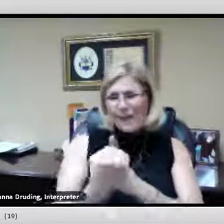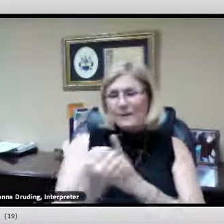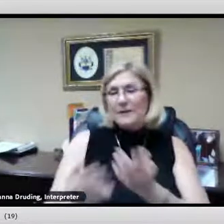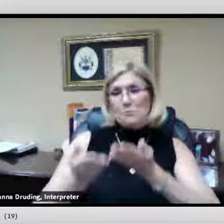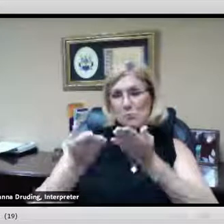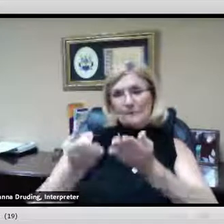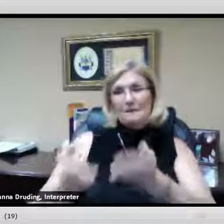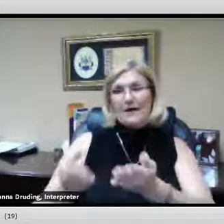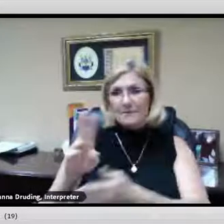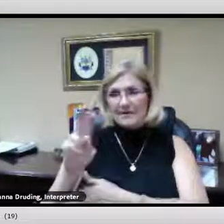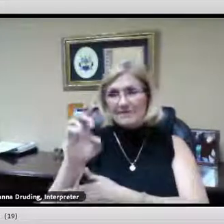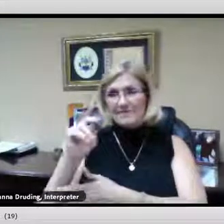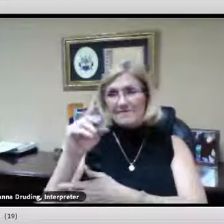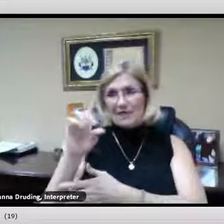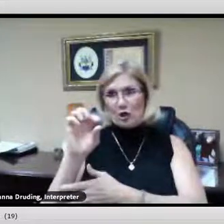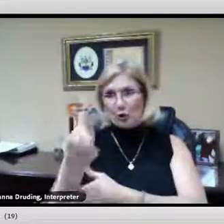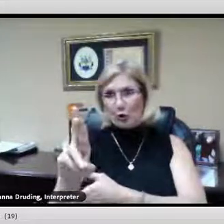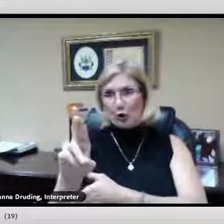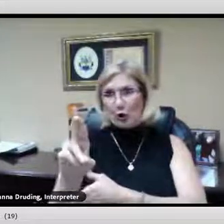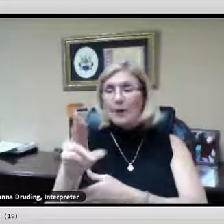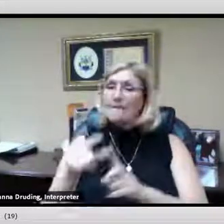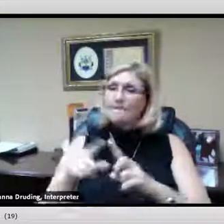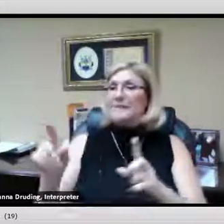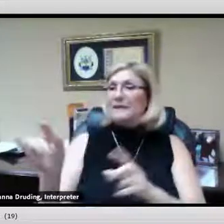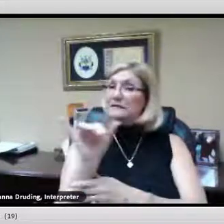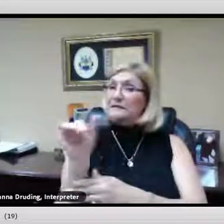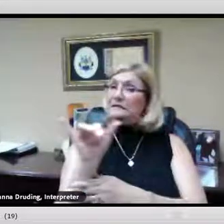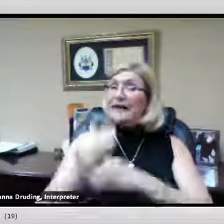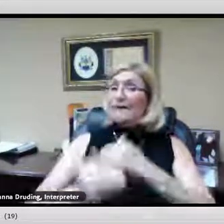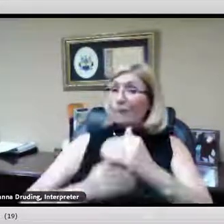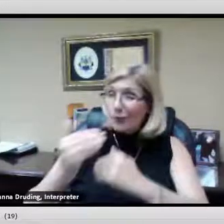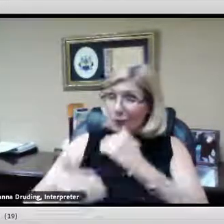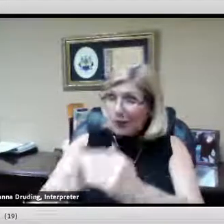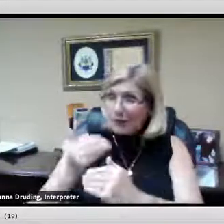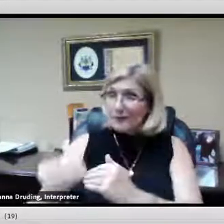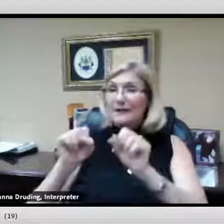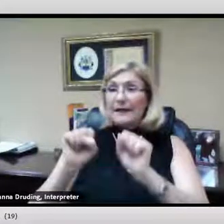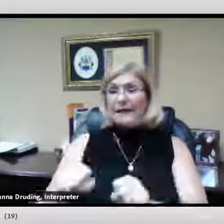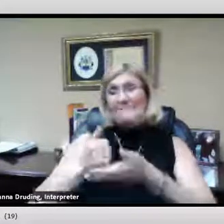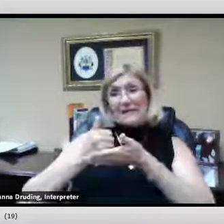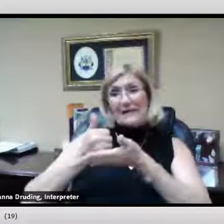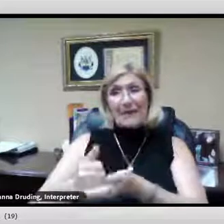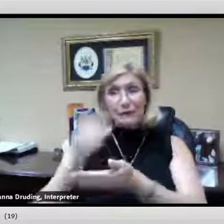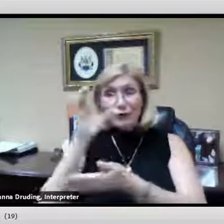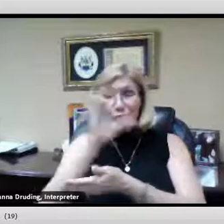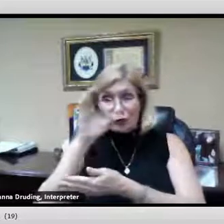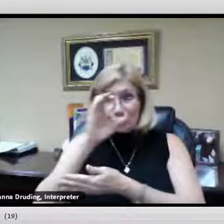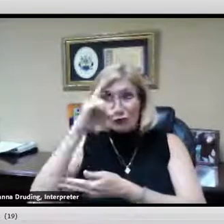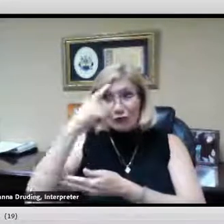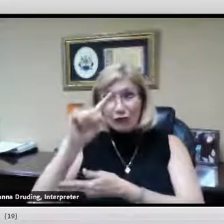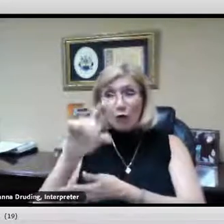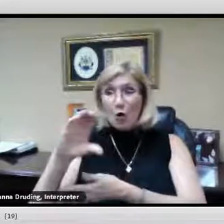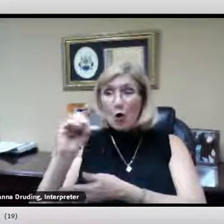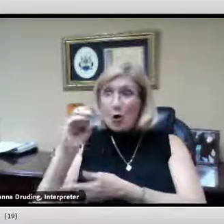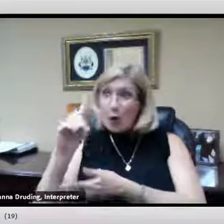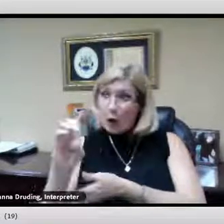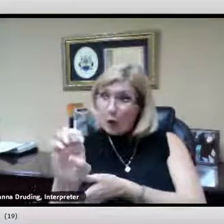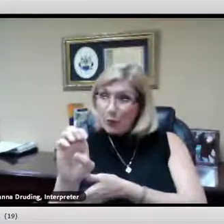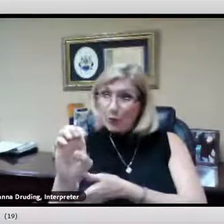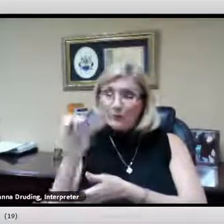but um, the same process can be really helpful, just searching for the code. If you can